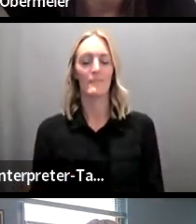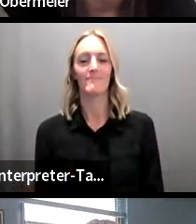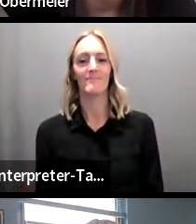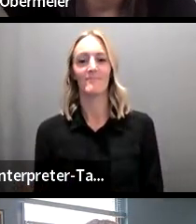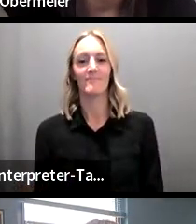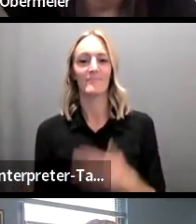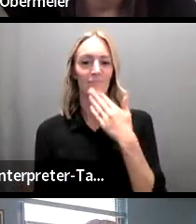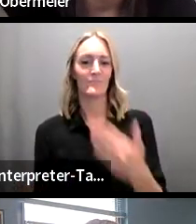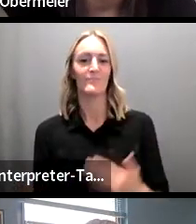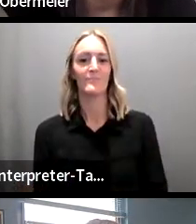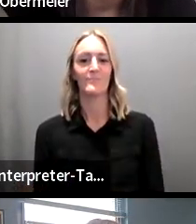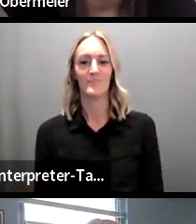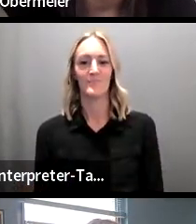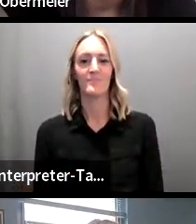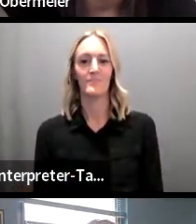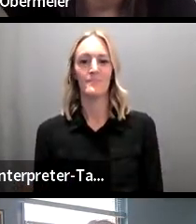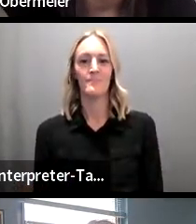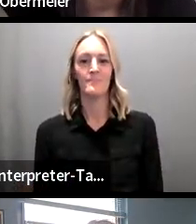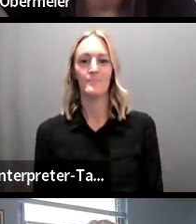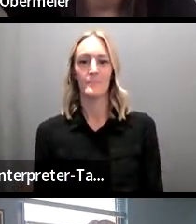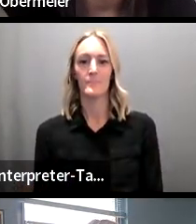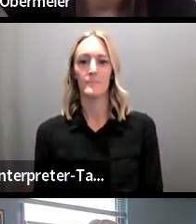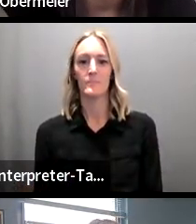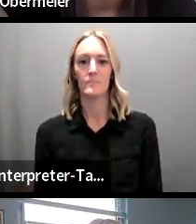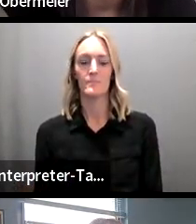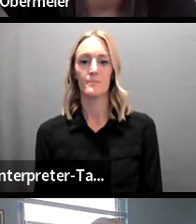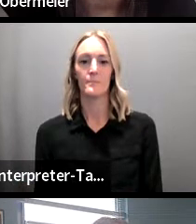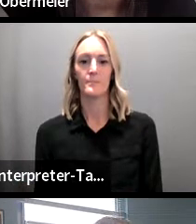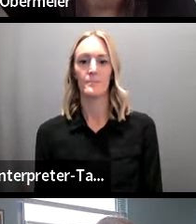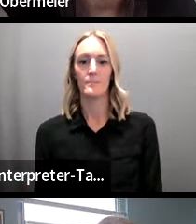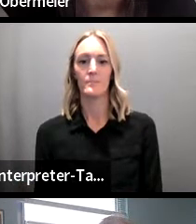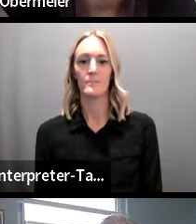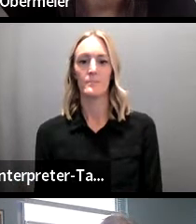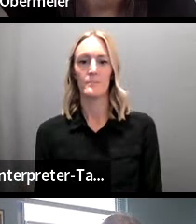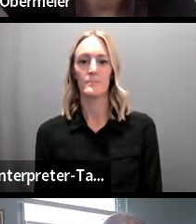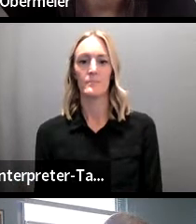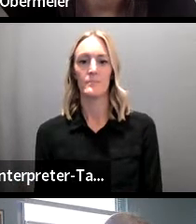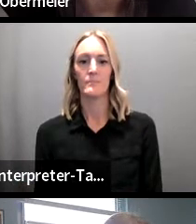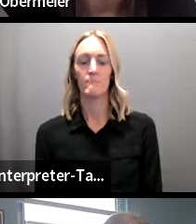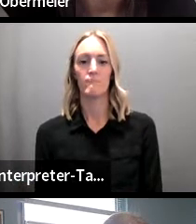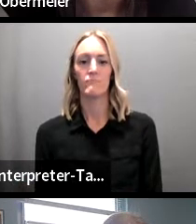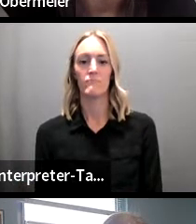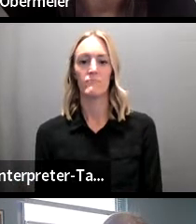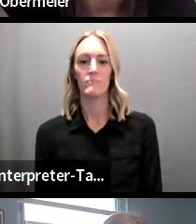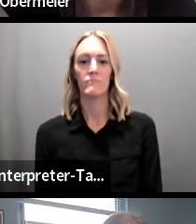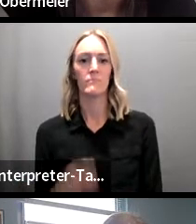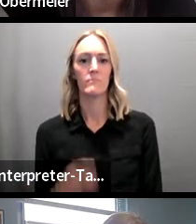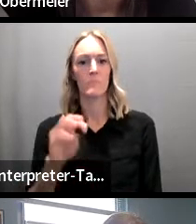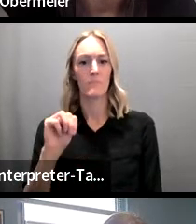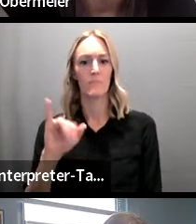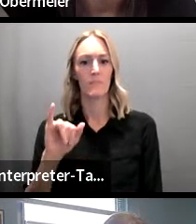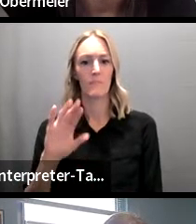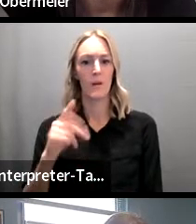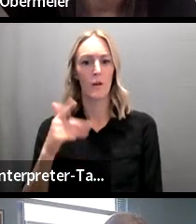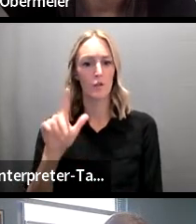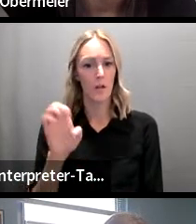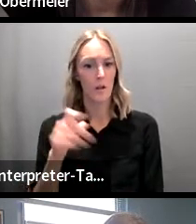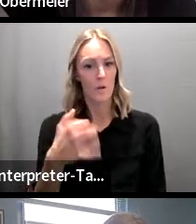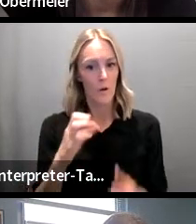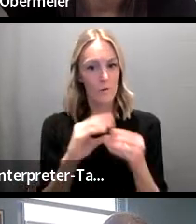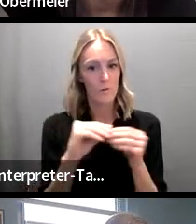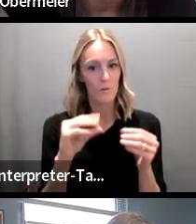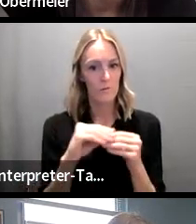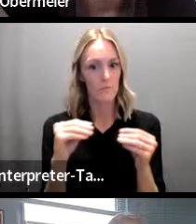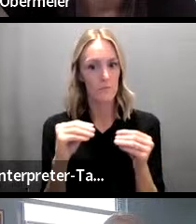Thank you, Dr. Garcia, for that. Thank you. I just wanted to give Michelle a moment if you do want to talk about the event